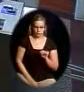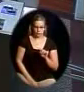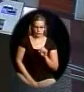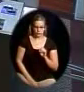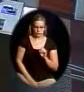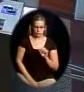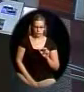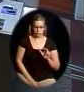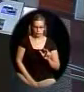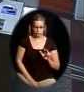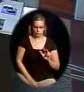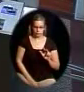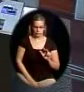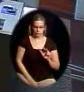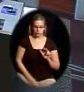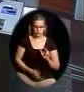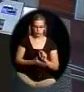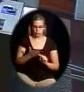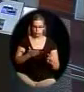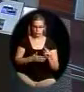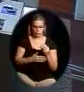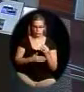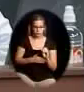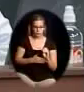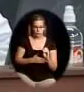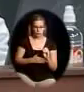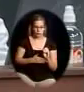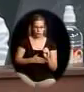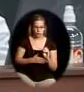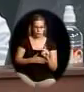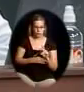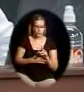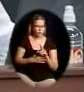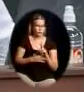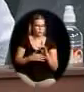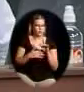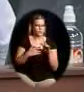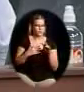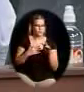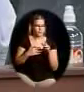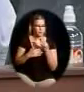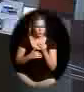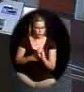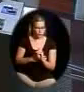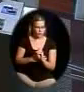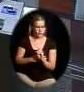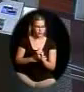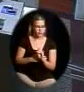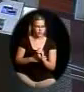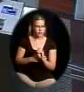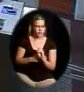7.03, the University of Missouri Kansas City School of Dentistry Agreement. Dr. Aul?